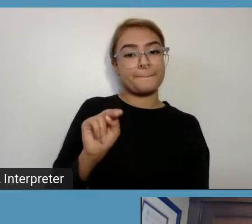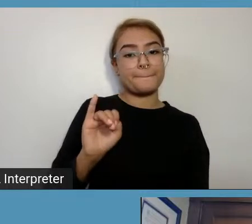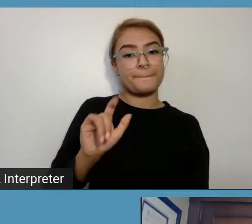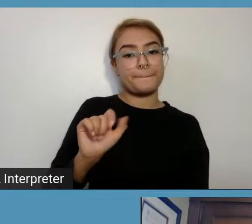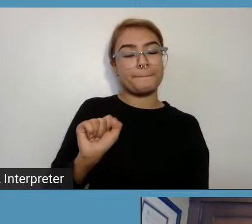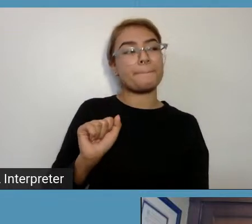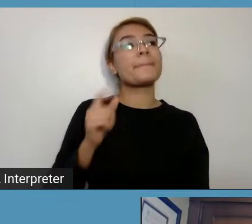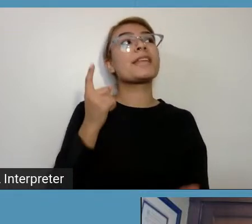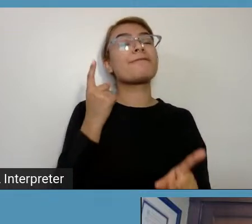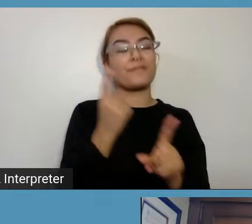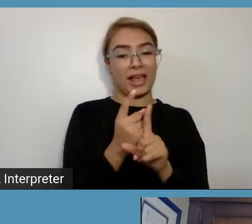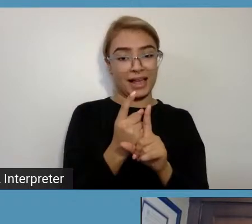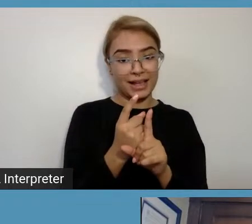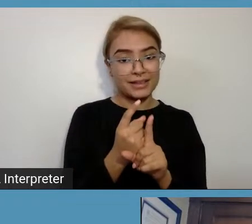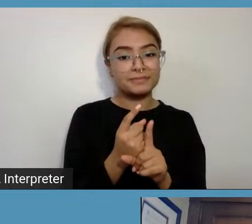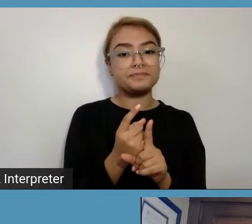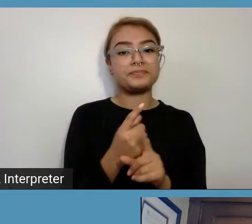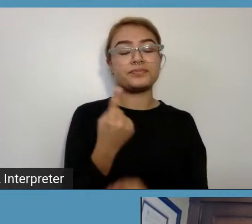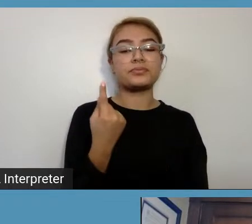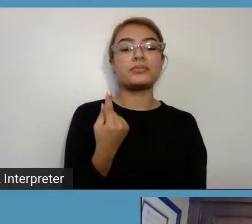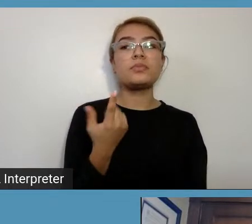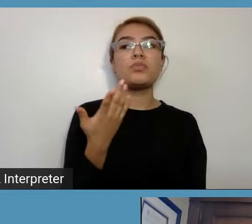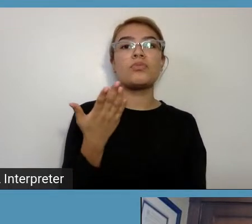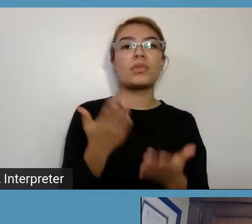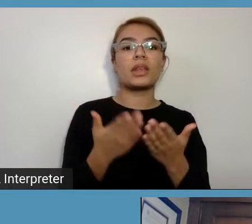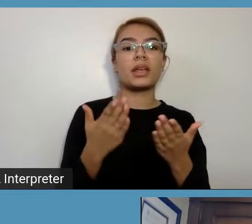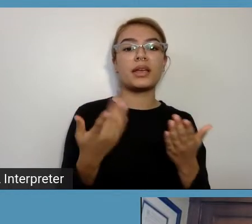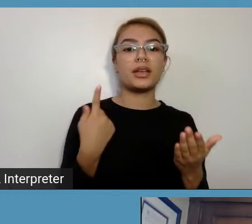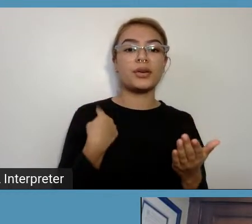Right. One of the things that